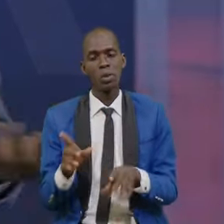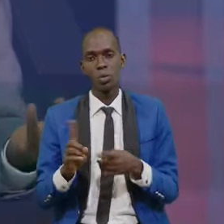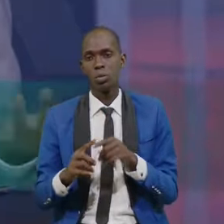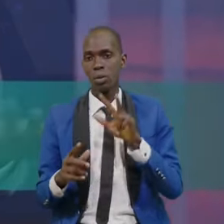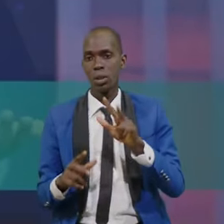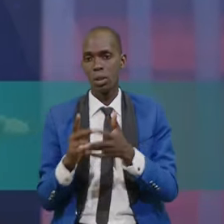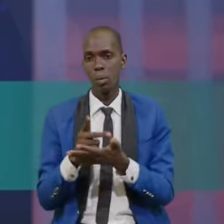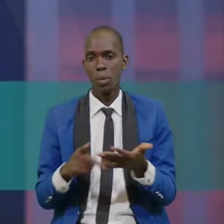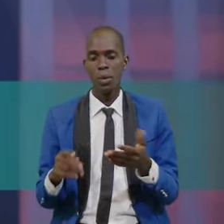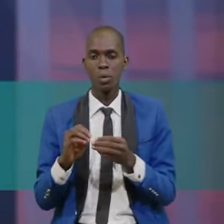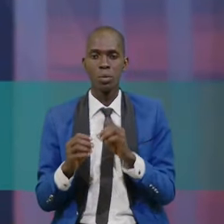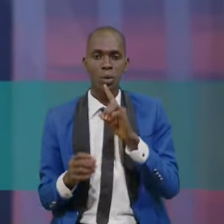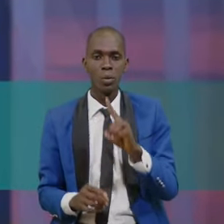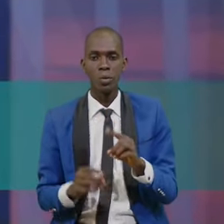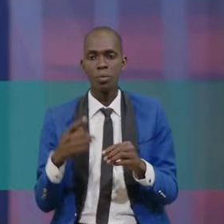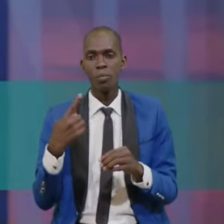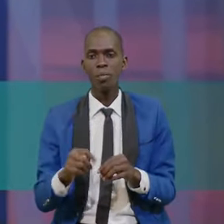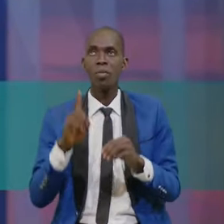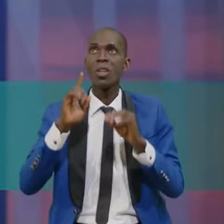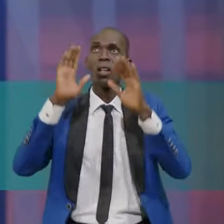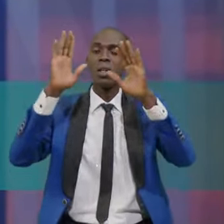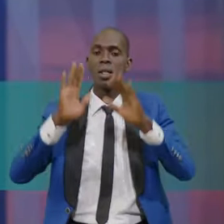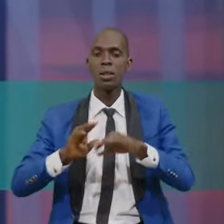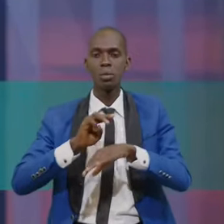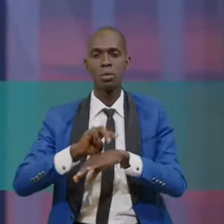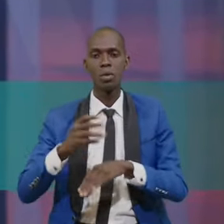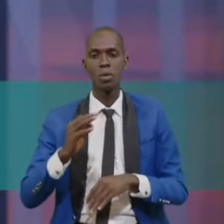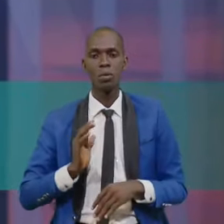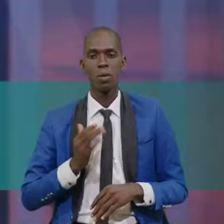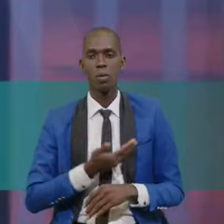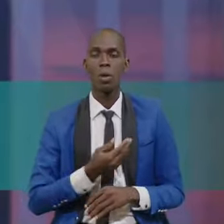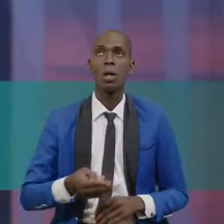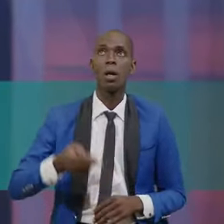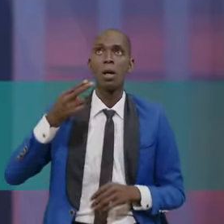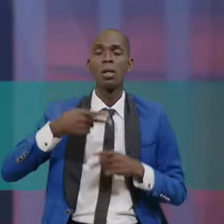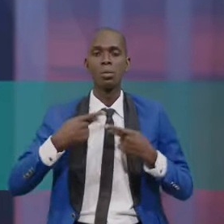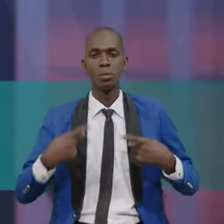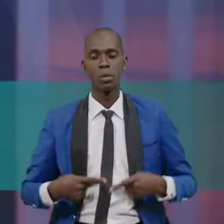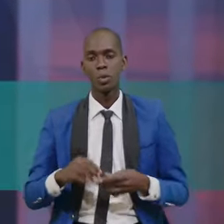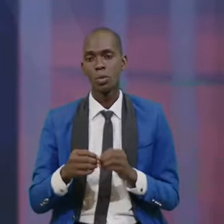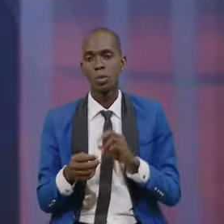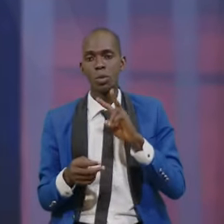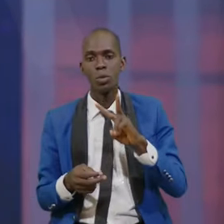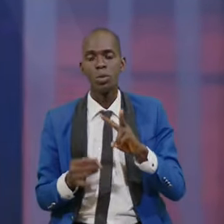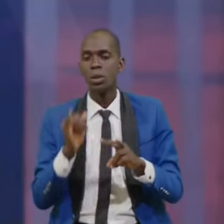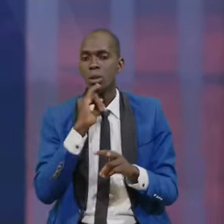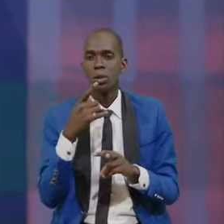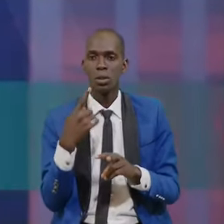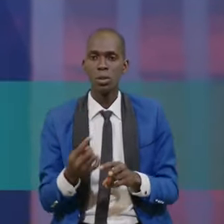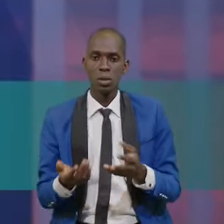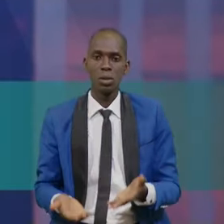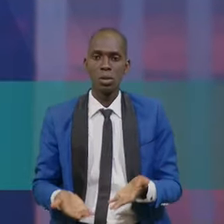the excellent ministry of our high priest. Number two is the exalted